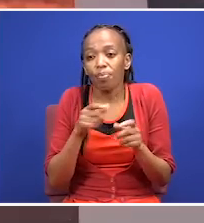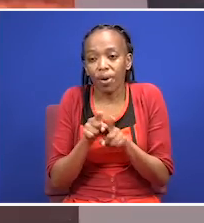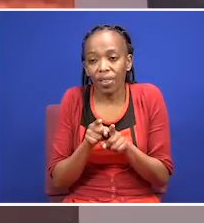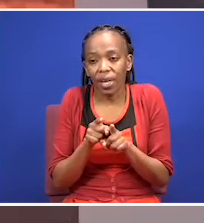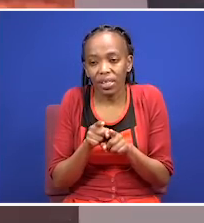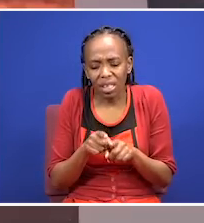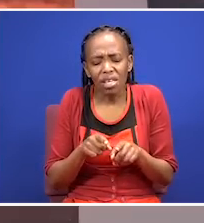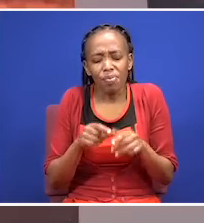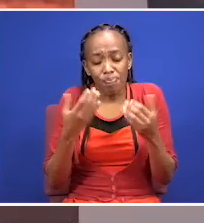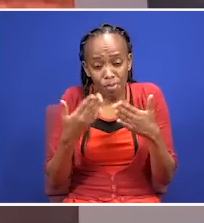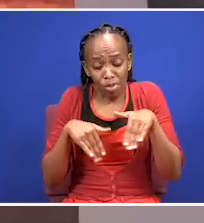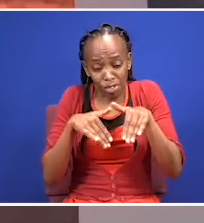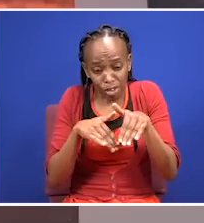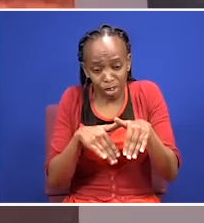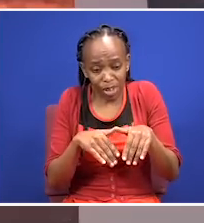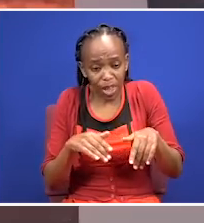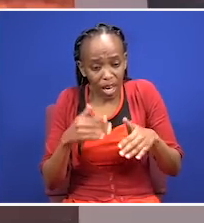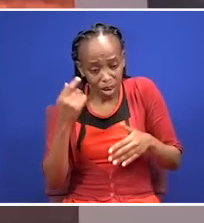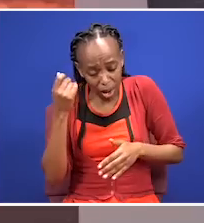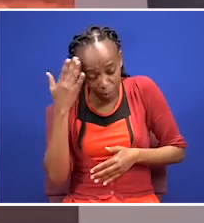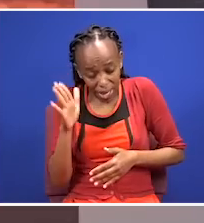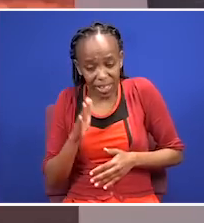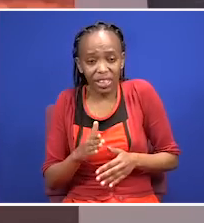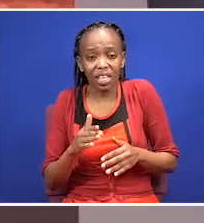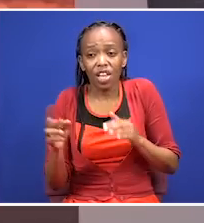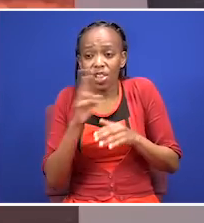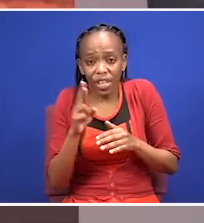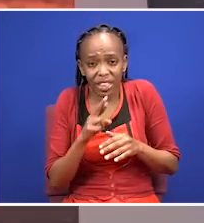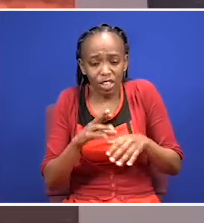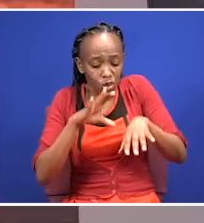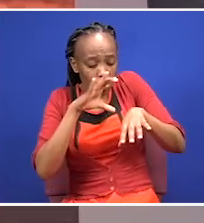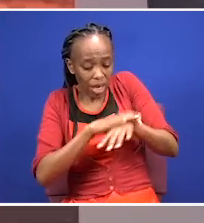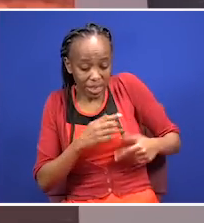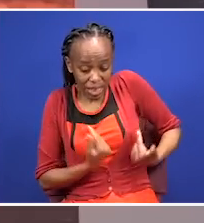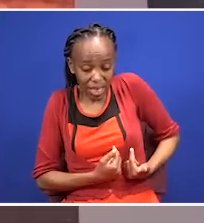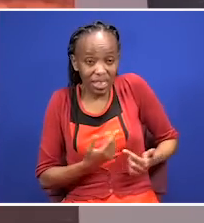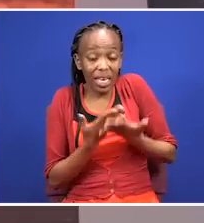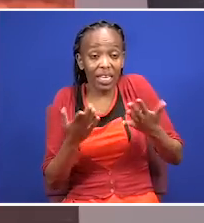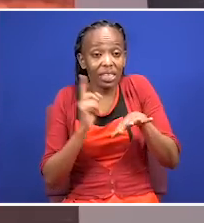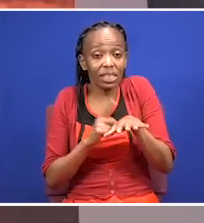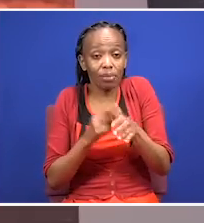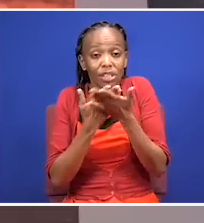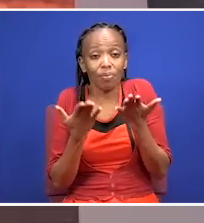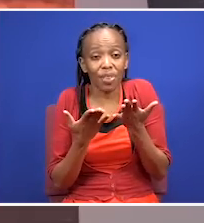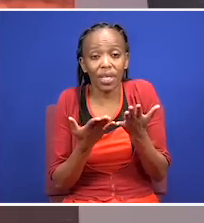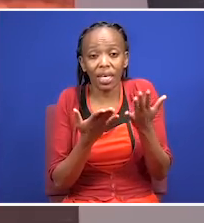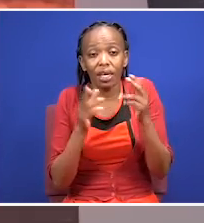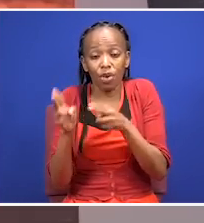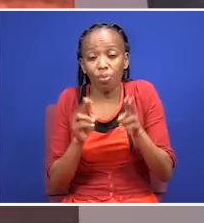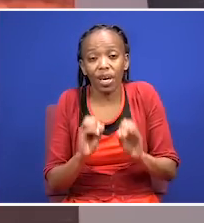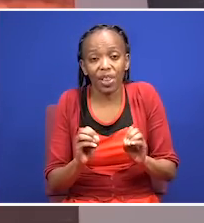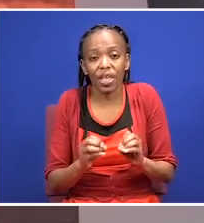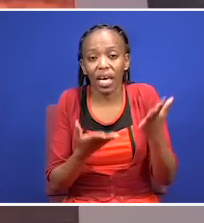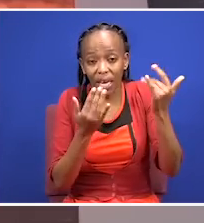haunting their conscience threatening to catch up with them for every time something unexpected or unusual happened